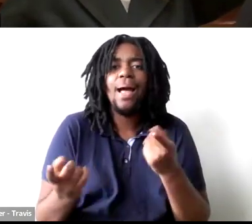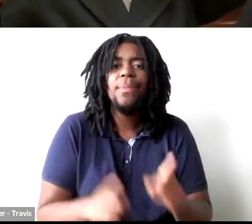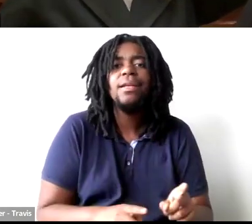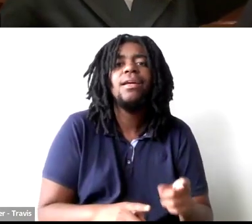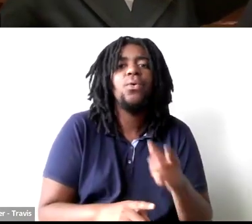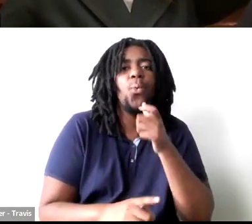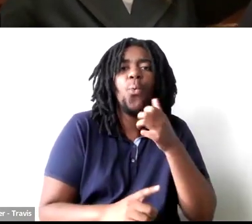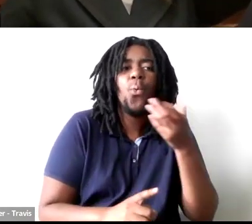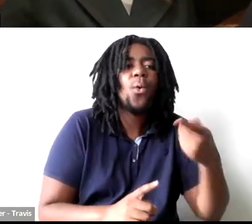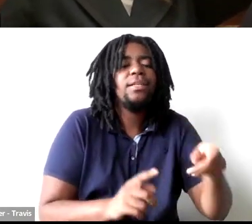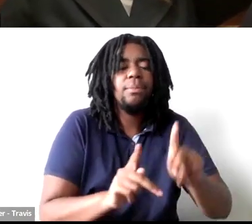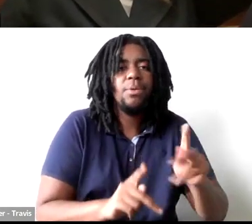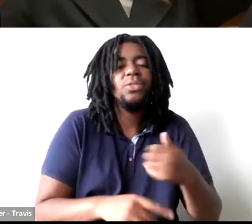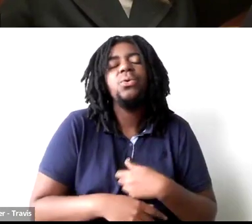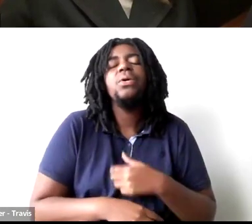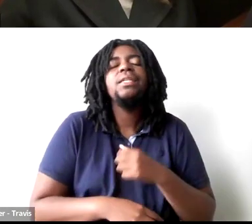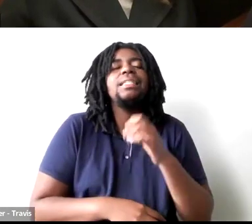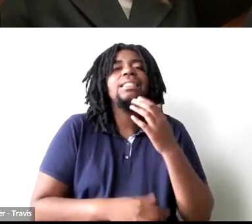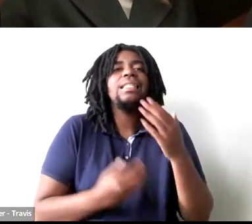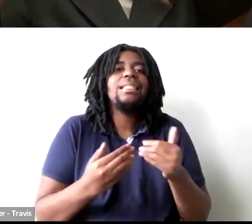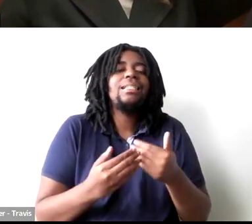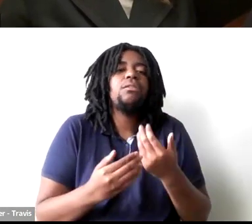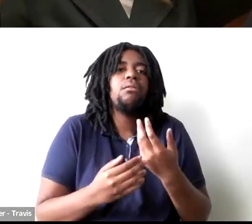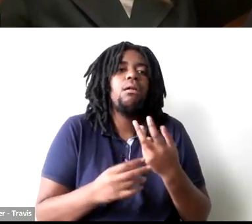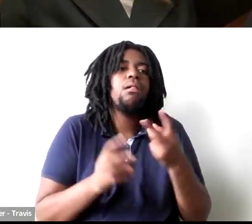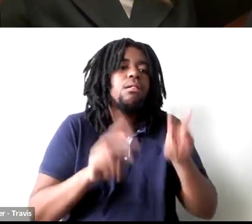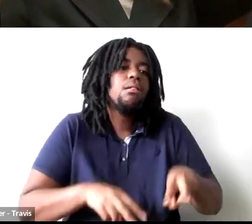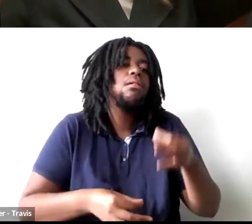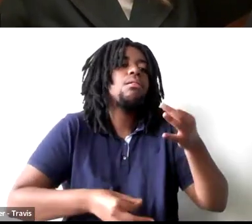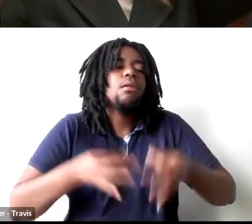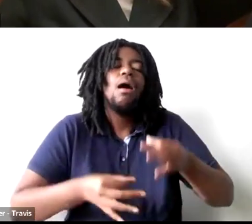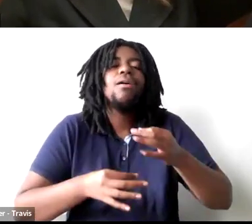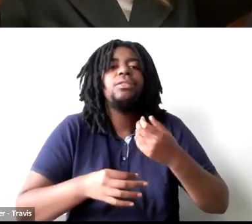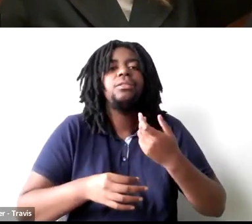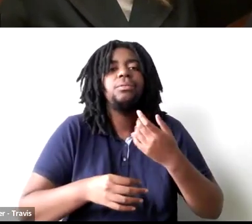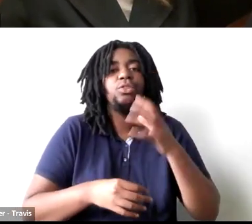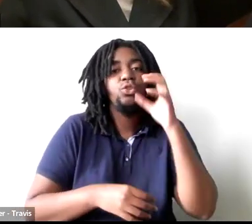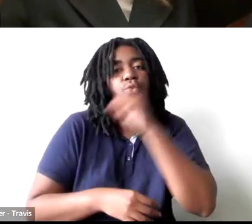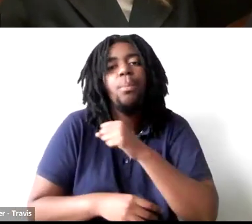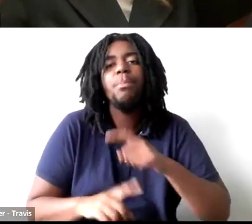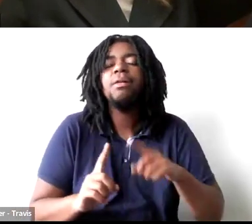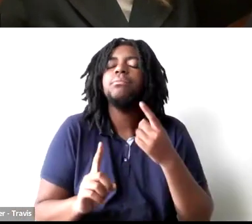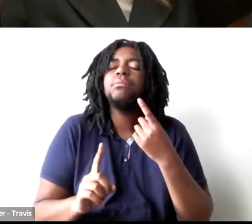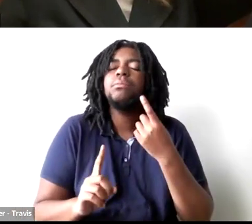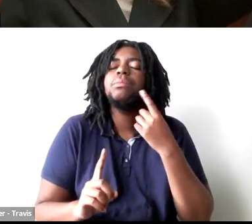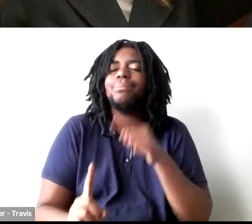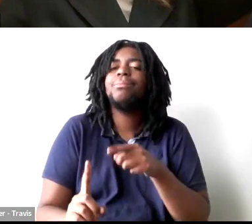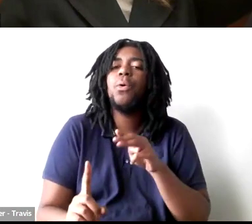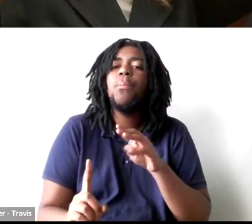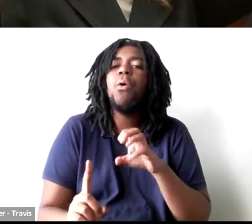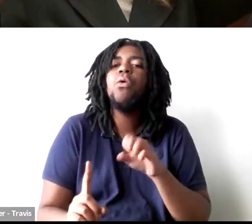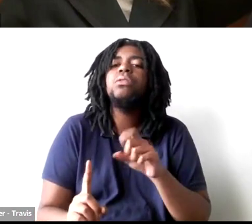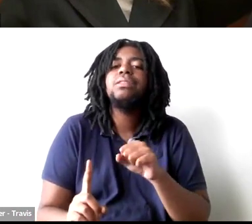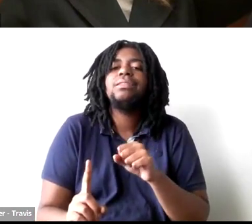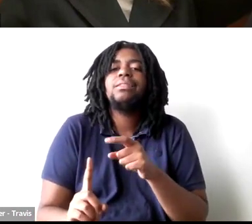make judgments and to project, but I think a situation is complex. And I think Moses had this complexity of being caught